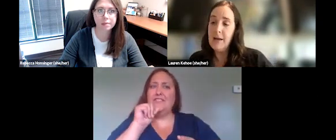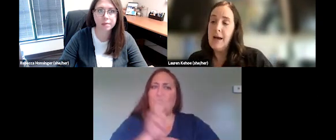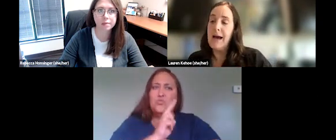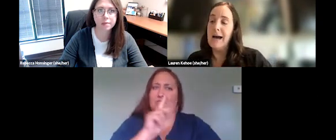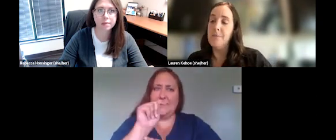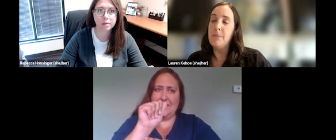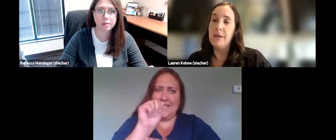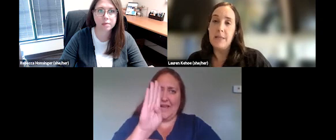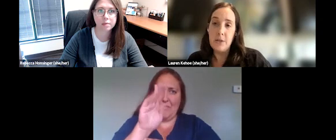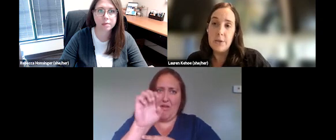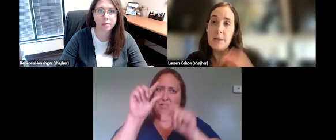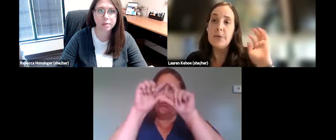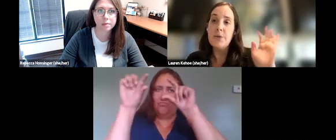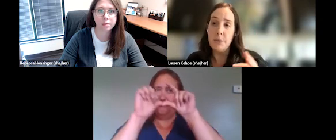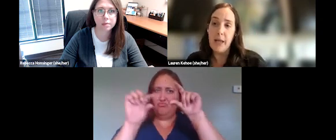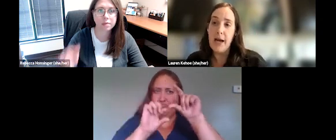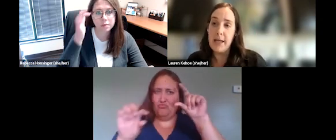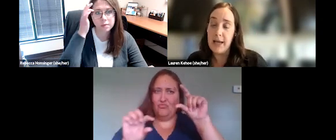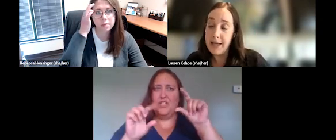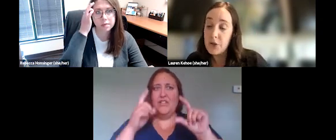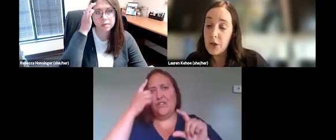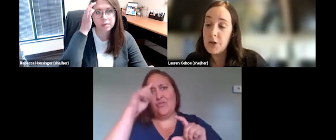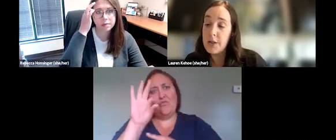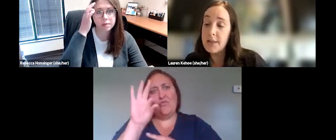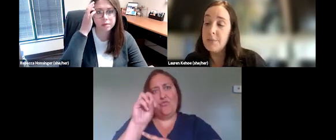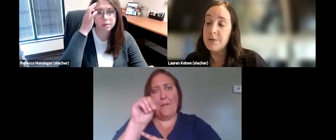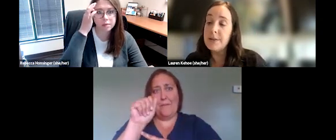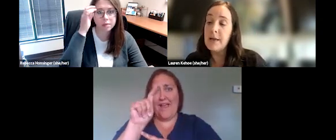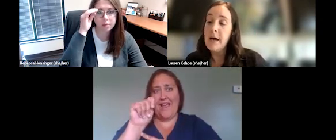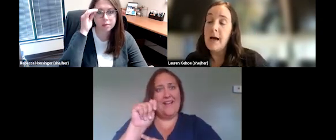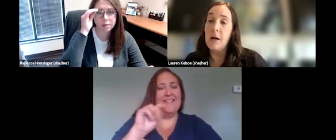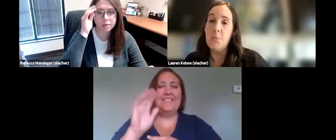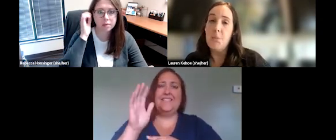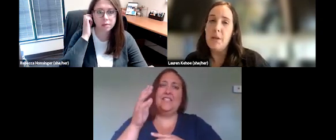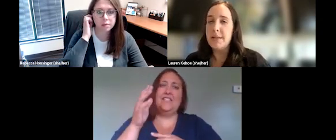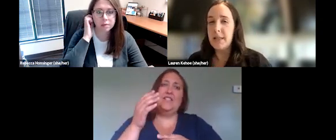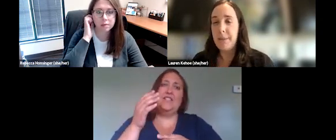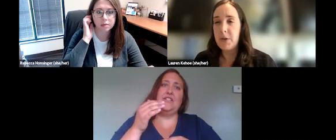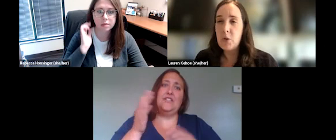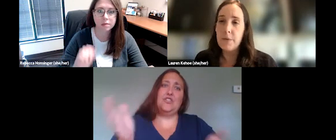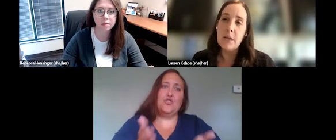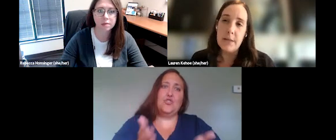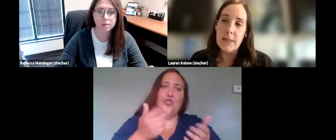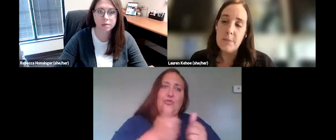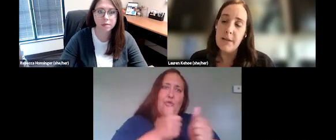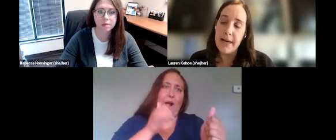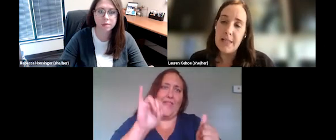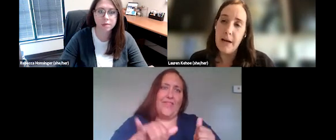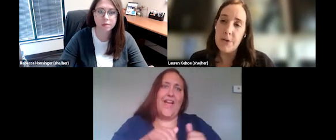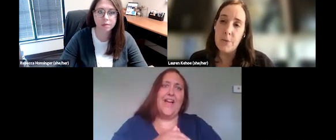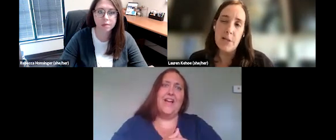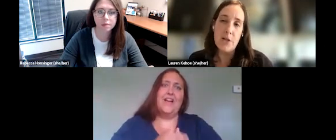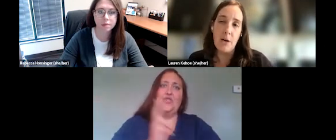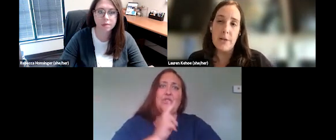formatting. And if they did use tables, to apply kind of heading structure to the tables. This didn't happen too often in the system, but the